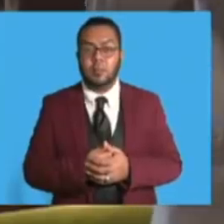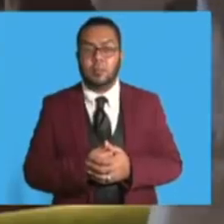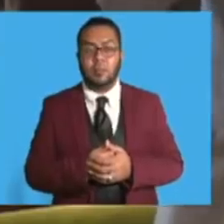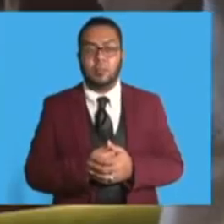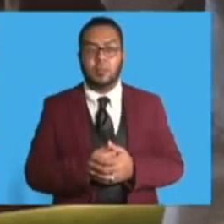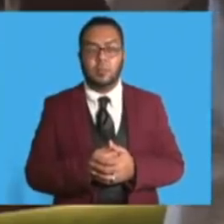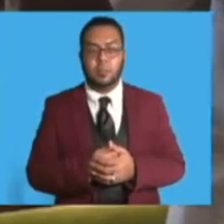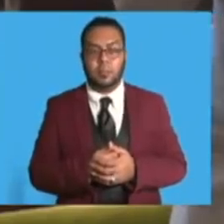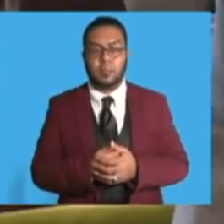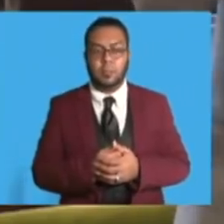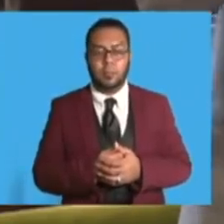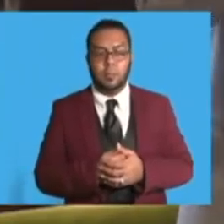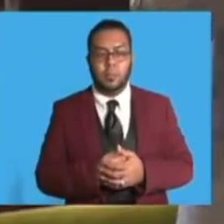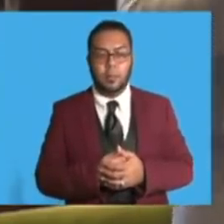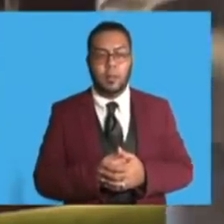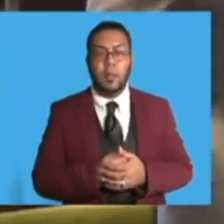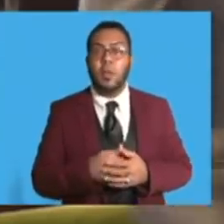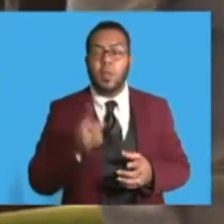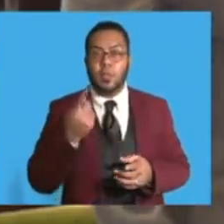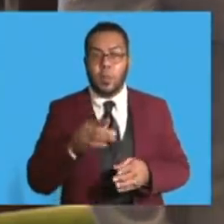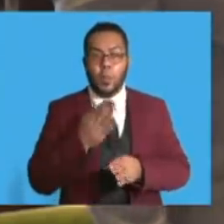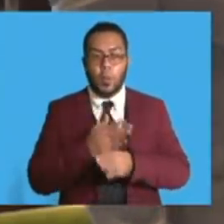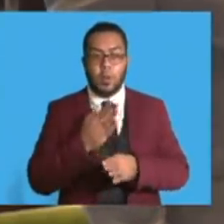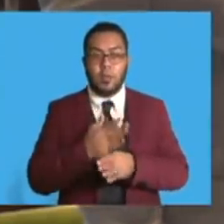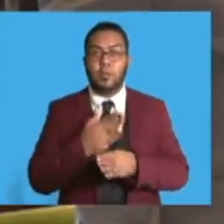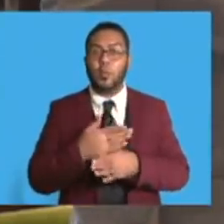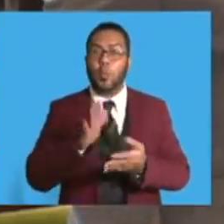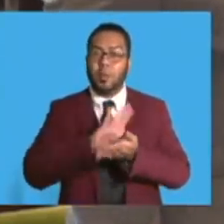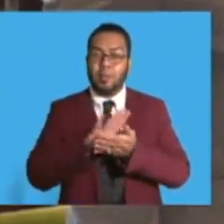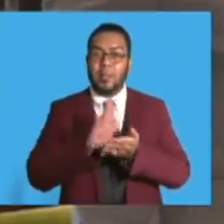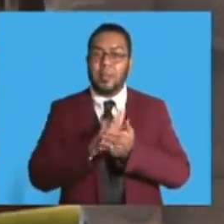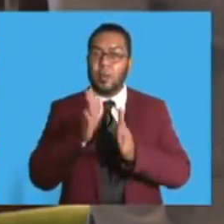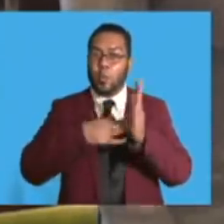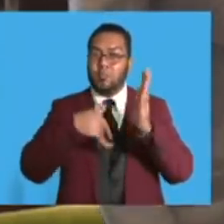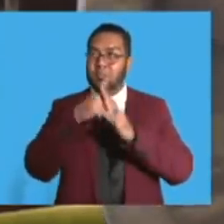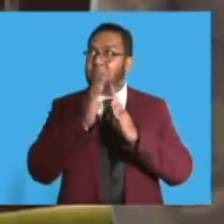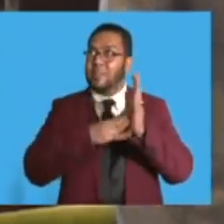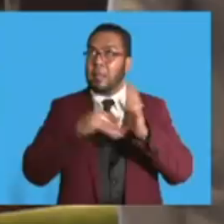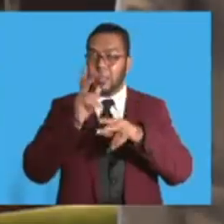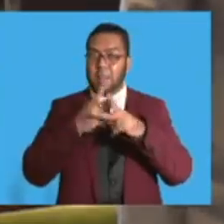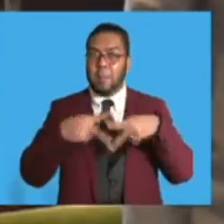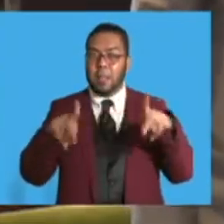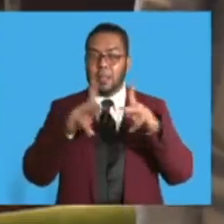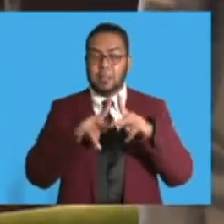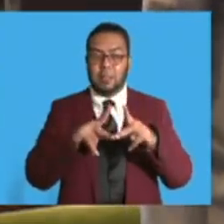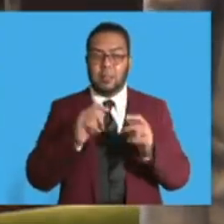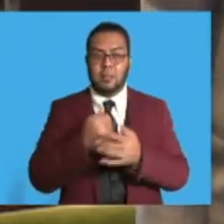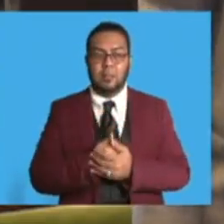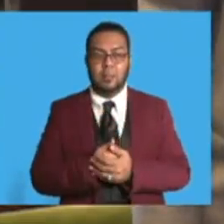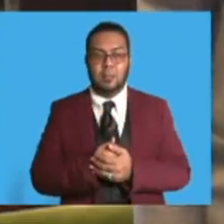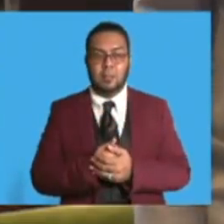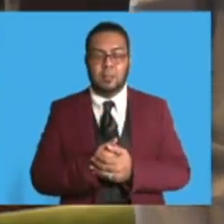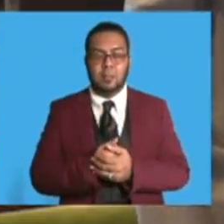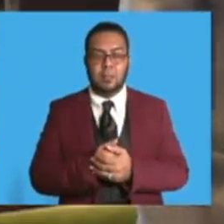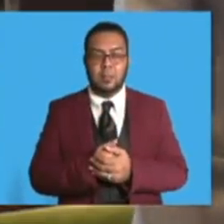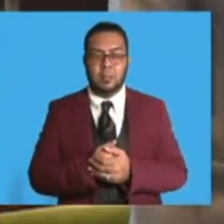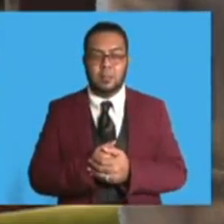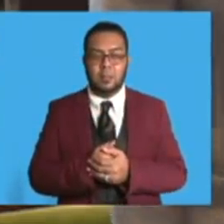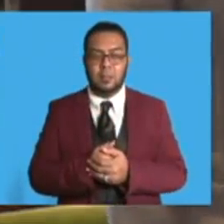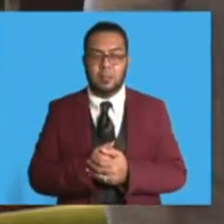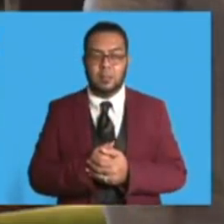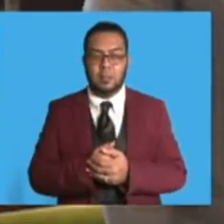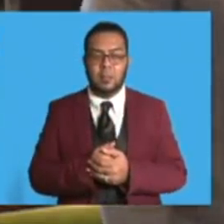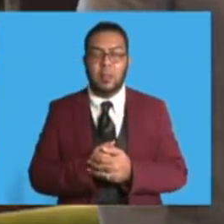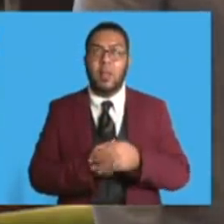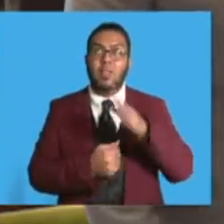unfortunately, the workers who were cleaning or renovating this, in the earnestness, actually covered